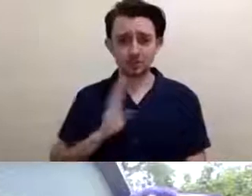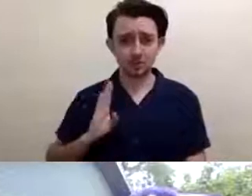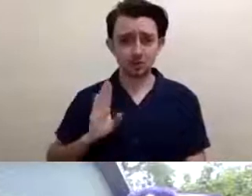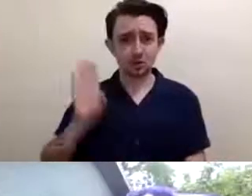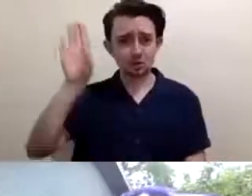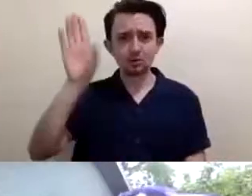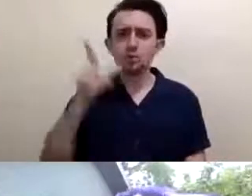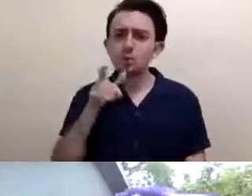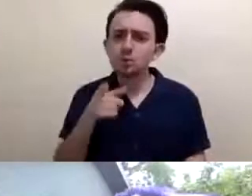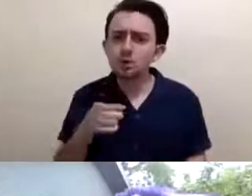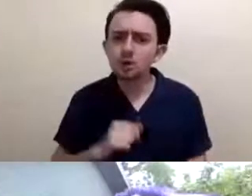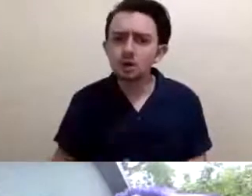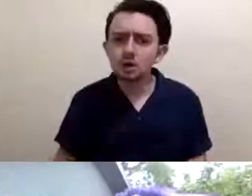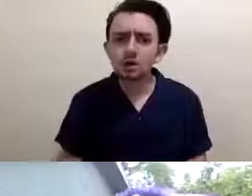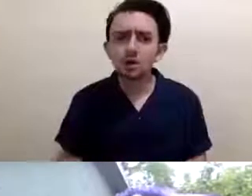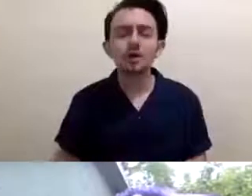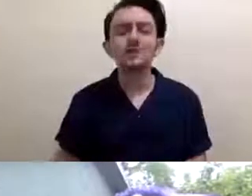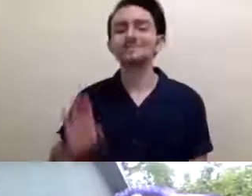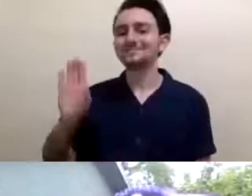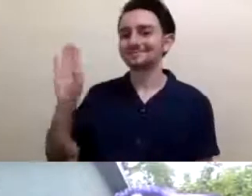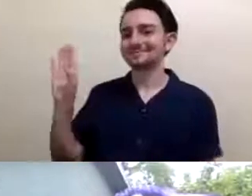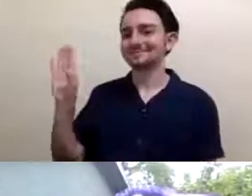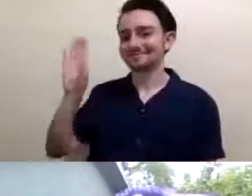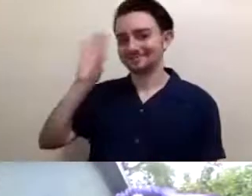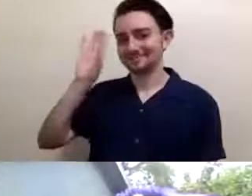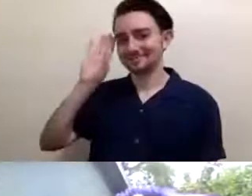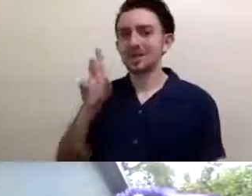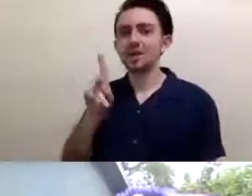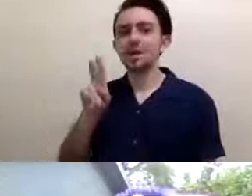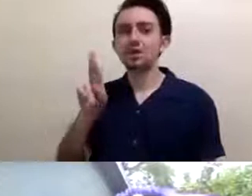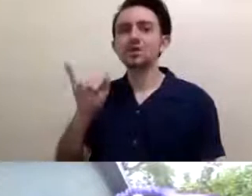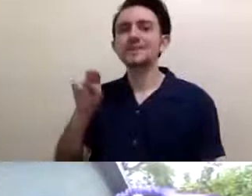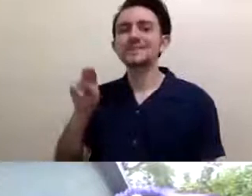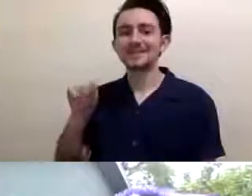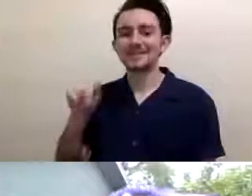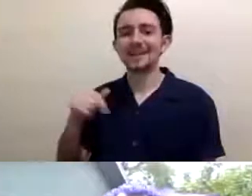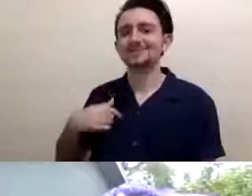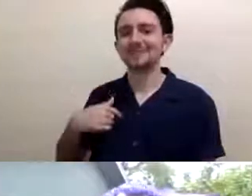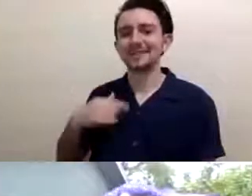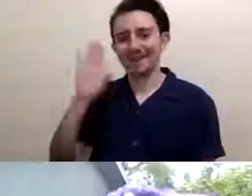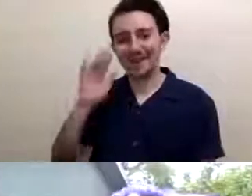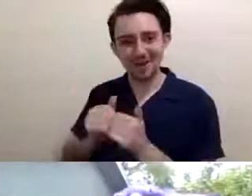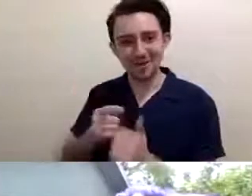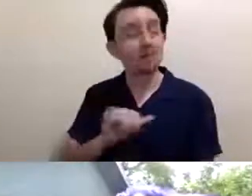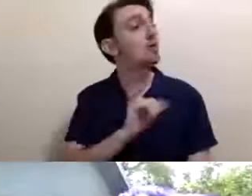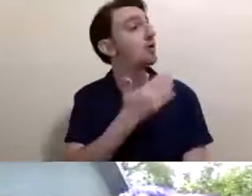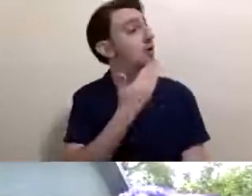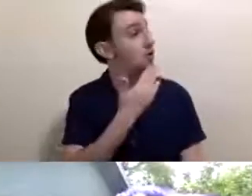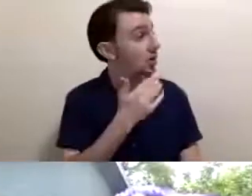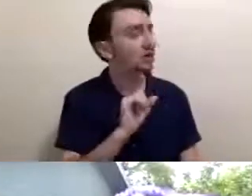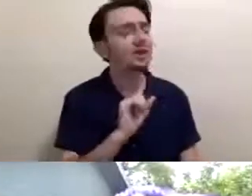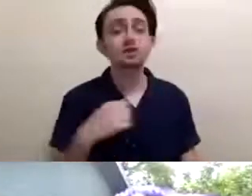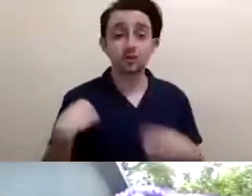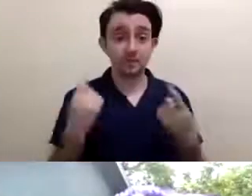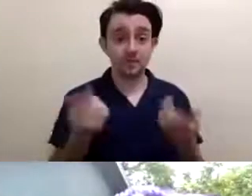Who is that? Is that you? Christina? Yes, Hi, Christina. this is Christina. Hi, how are you? Oh, good. So you have been with